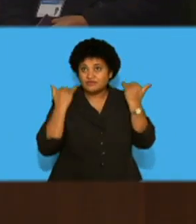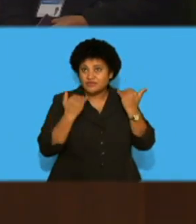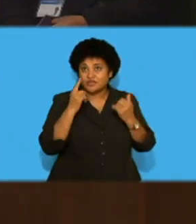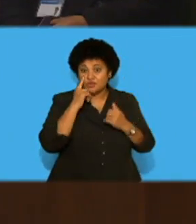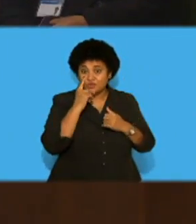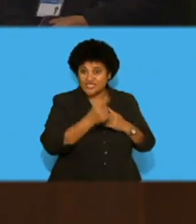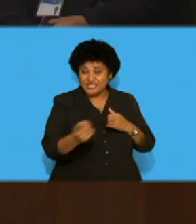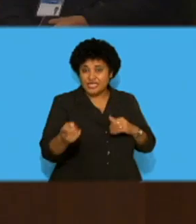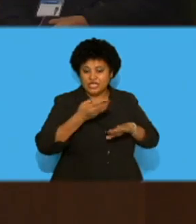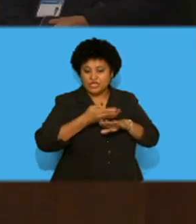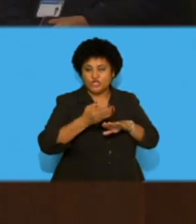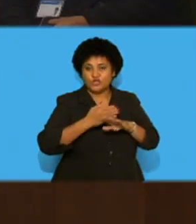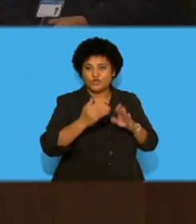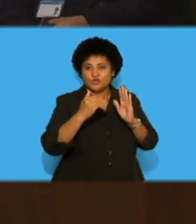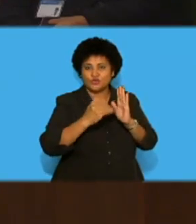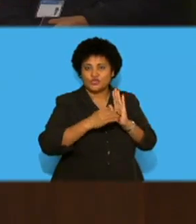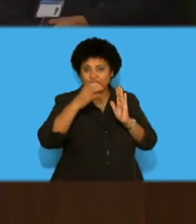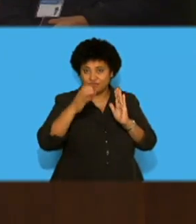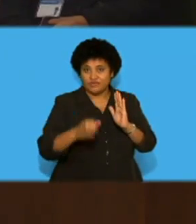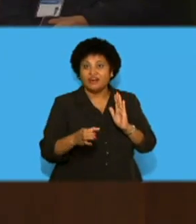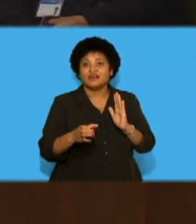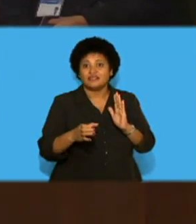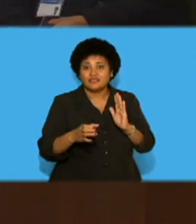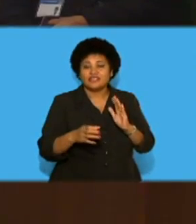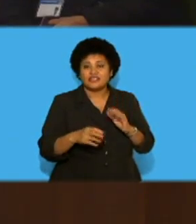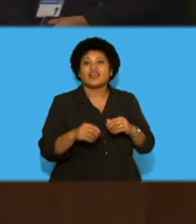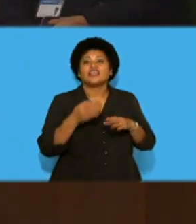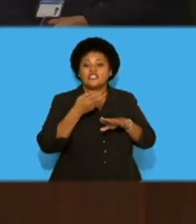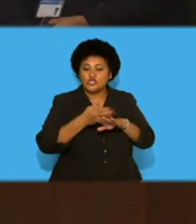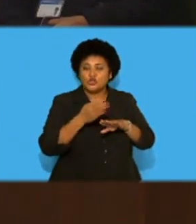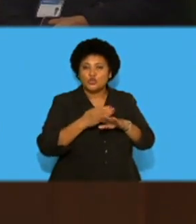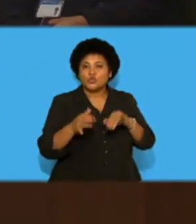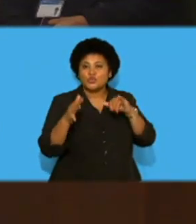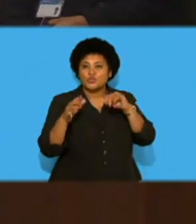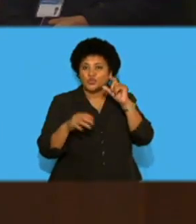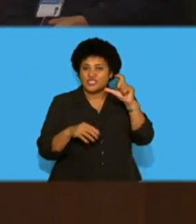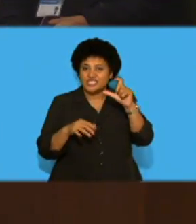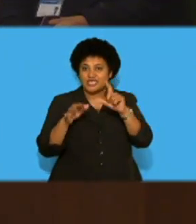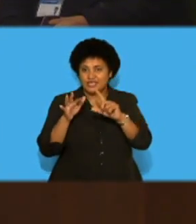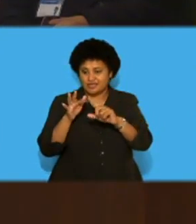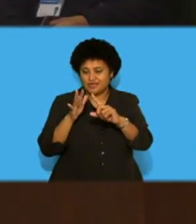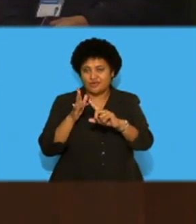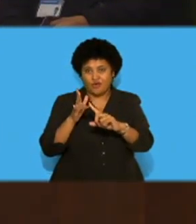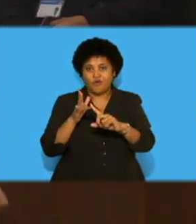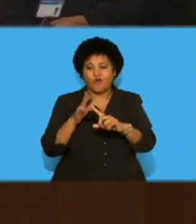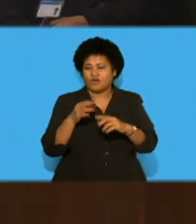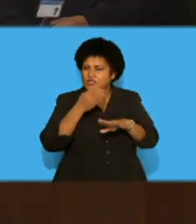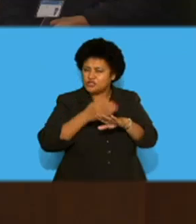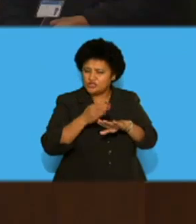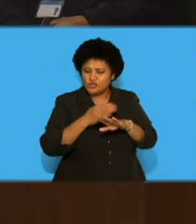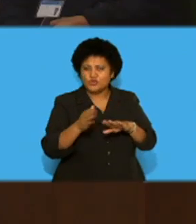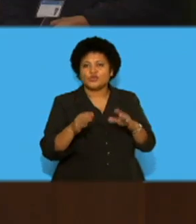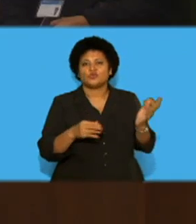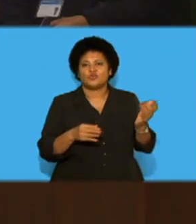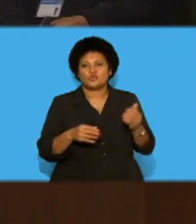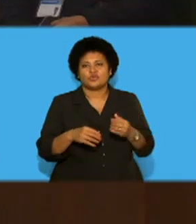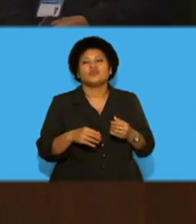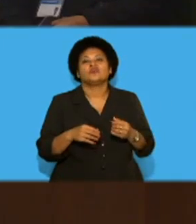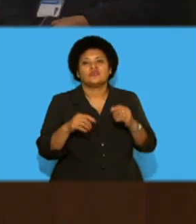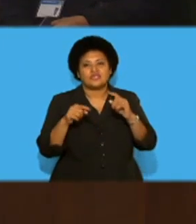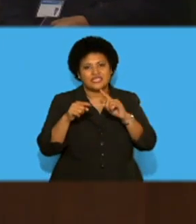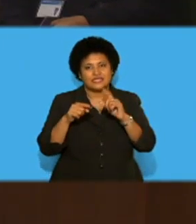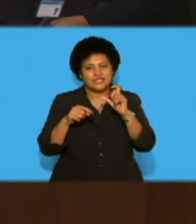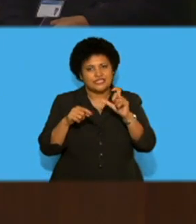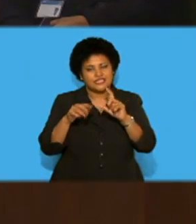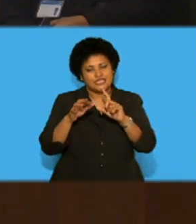new chairman of the FSC, with the new CEO of FSC, with the new financial controller and chief operating officer, you will